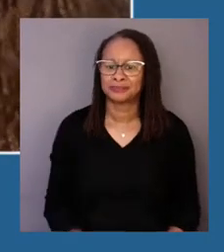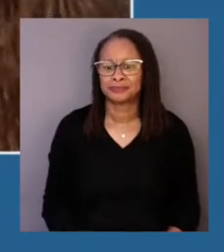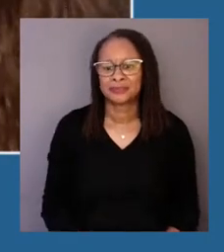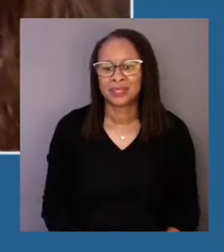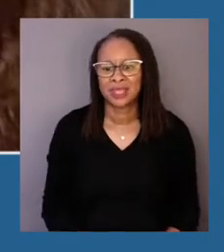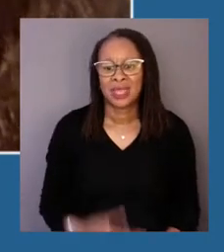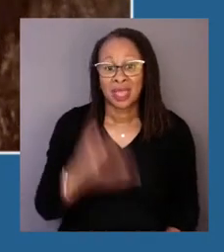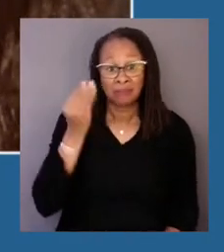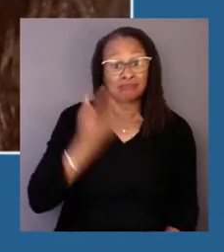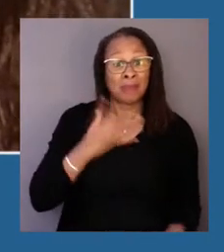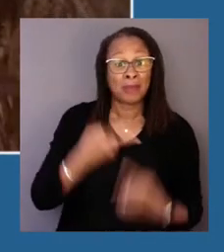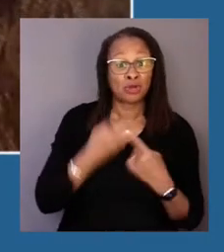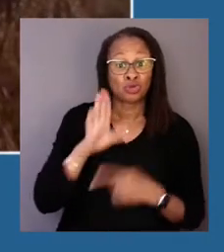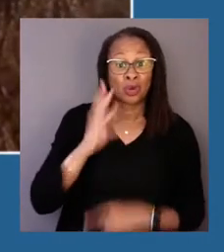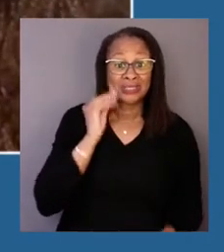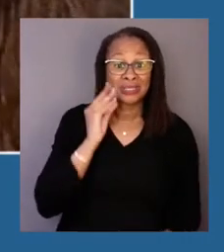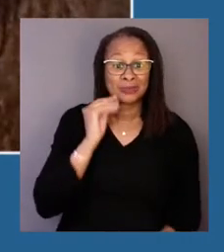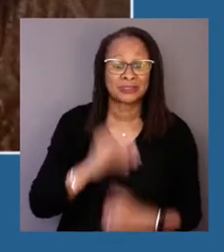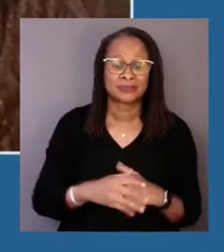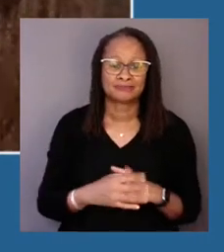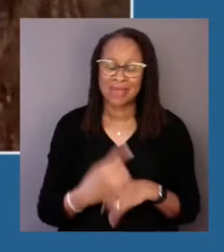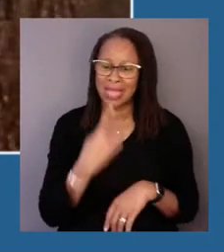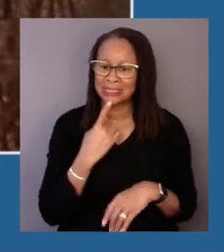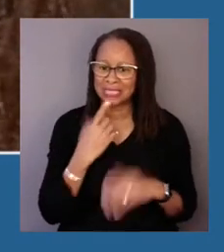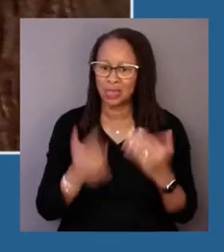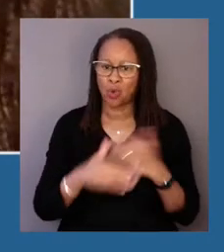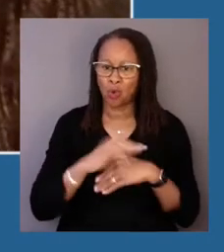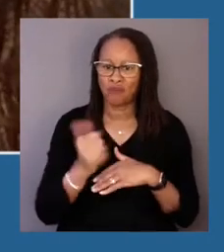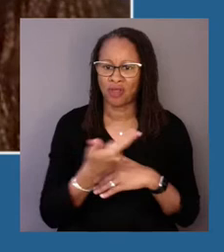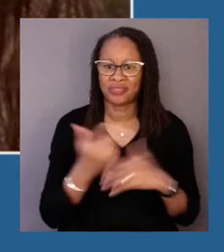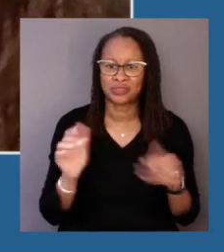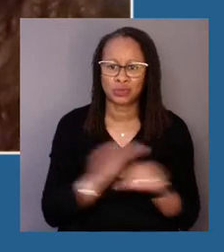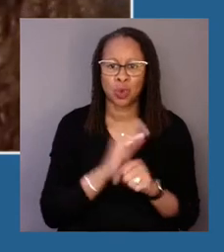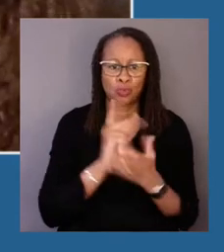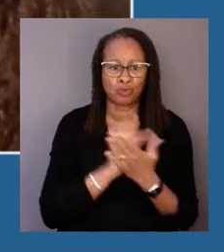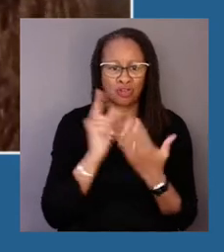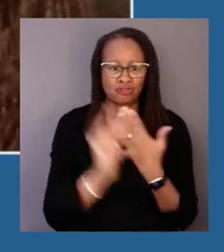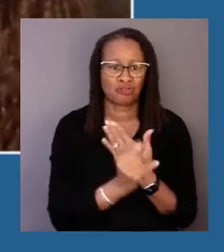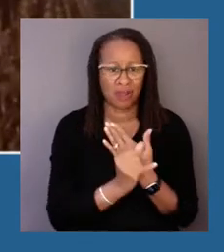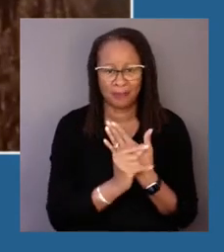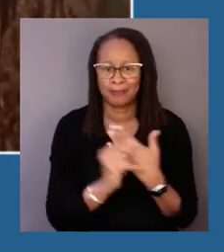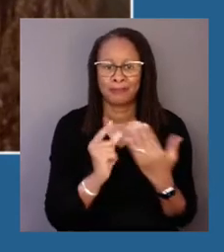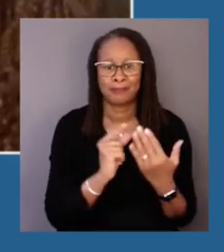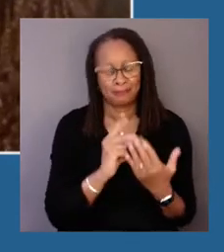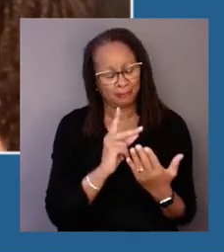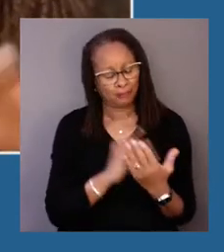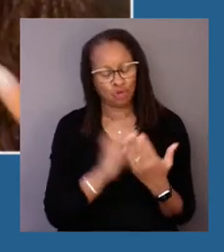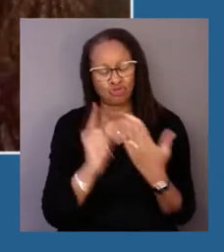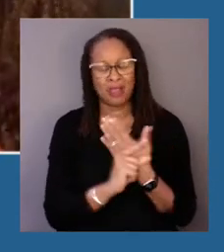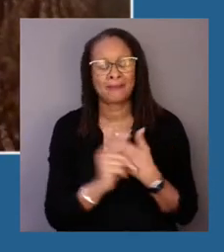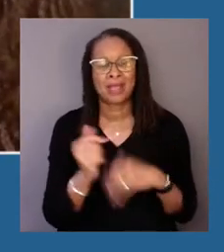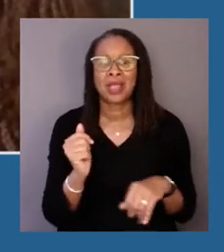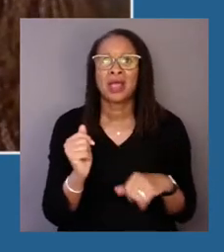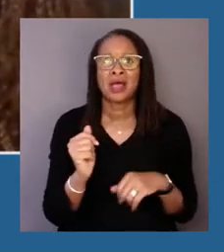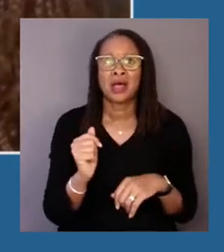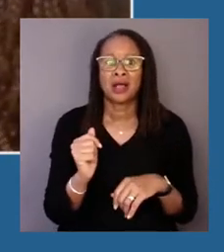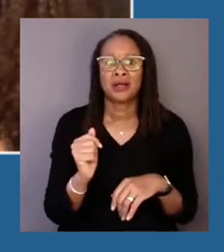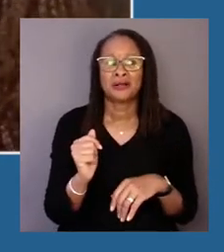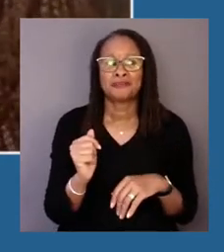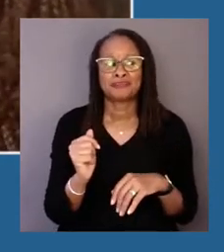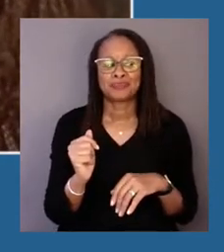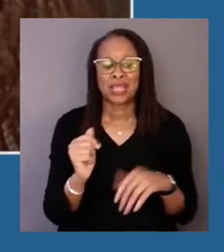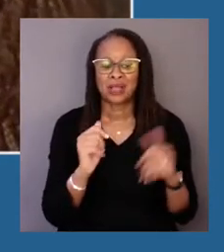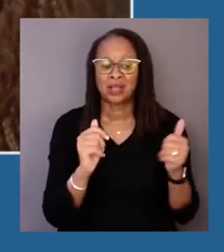Yeah, so I would say overall, like this whole program and kind of like the whole process of like hanging up posters and using it as a conversation point, it's been